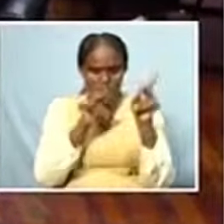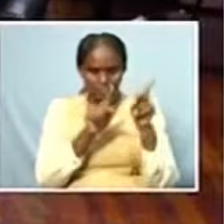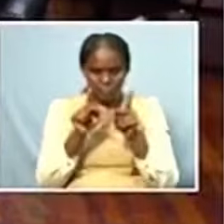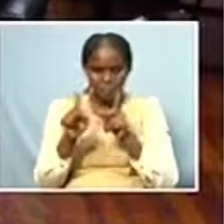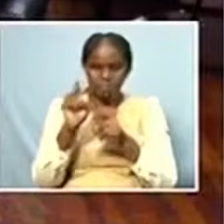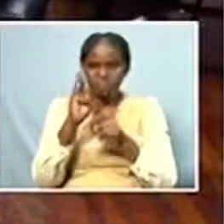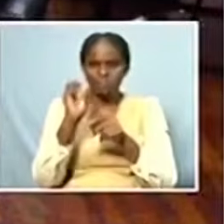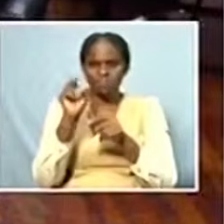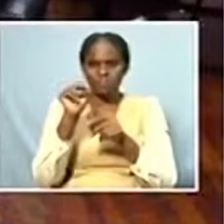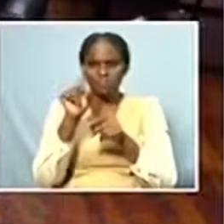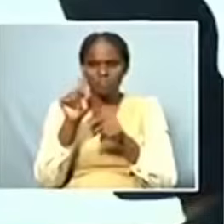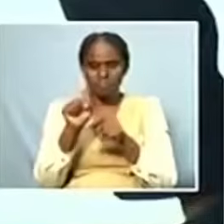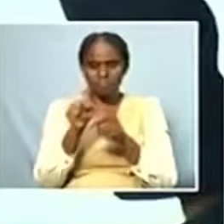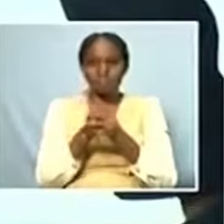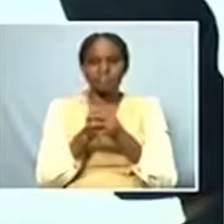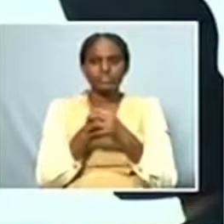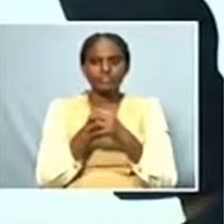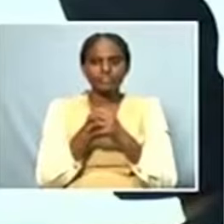bonds?